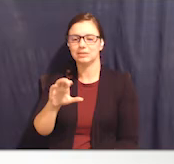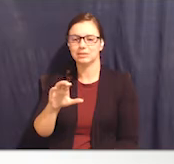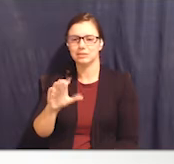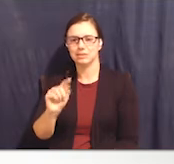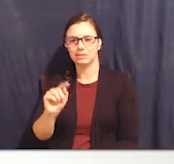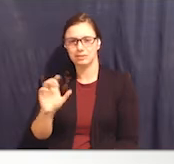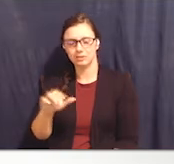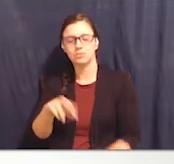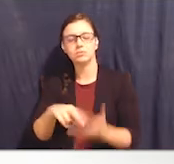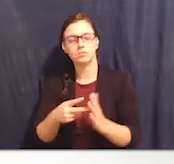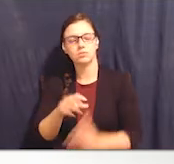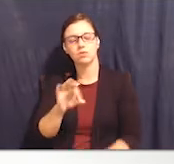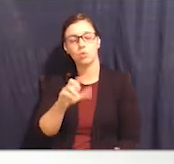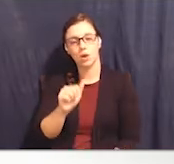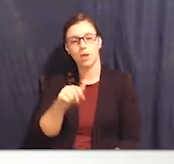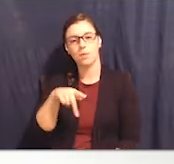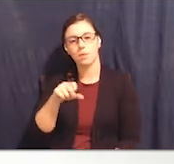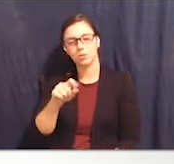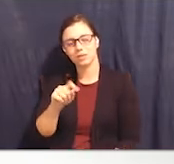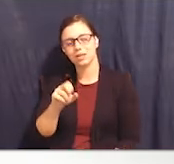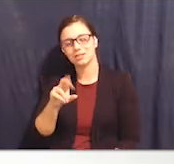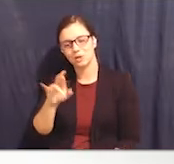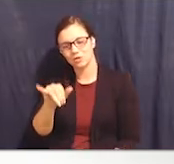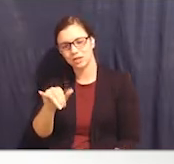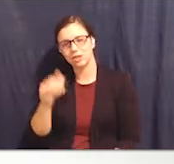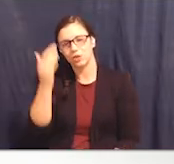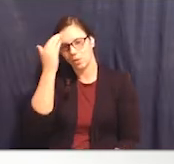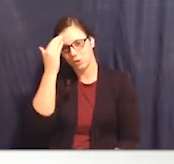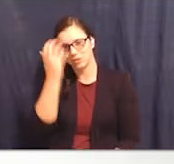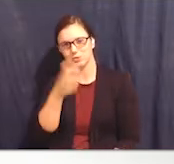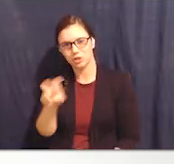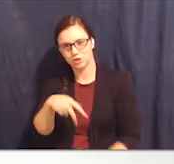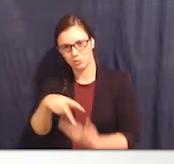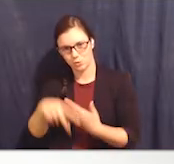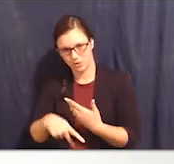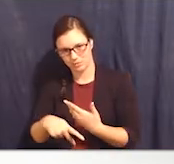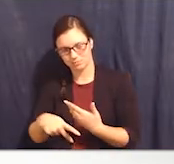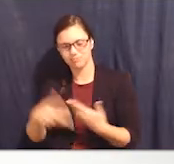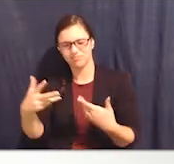UCF. So we are the state coordinating center.